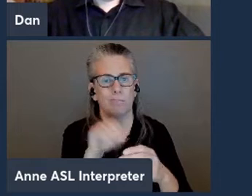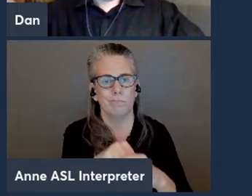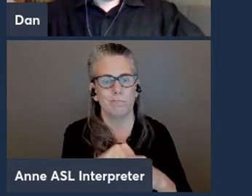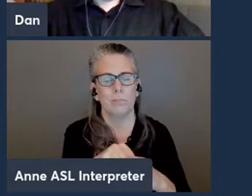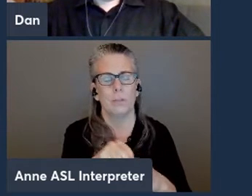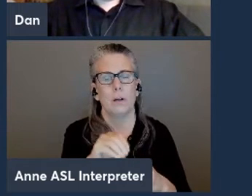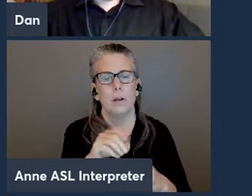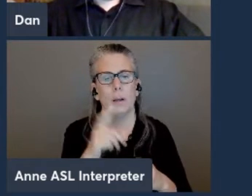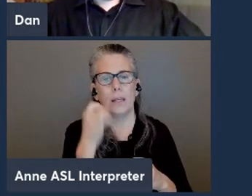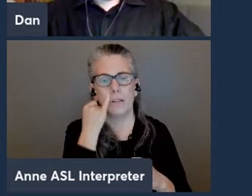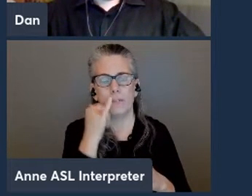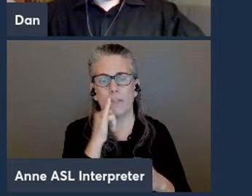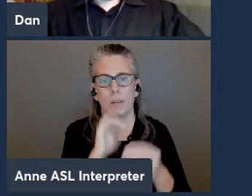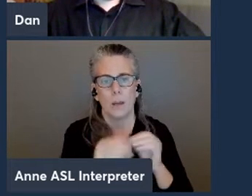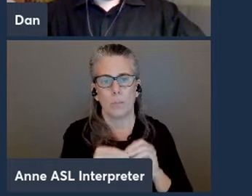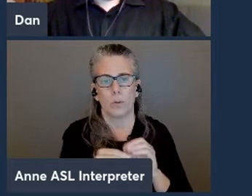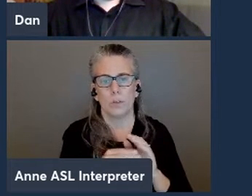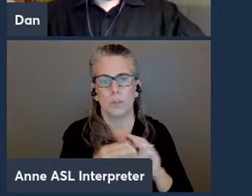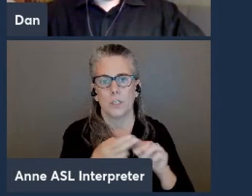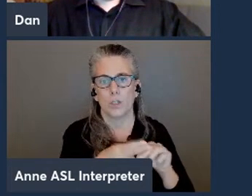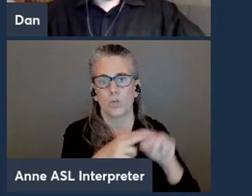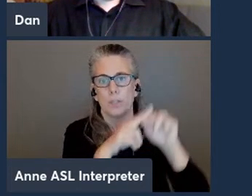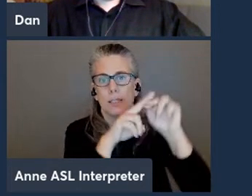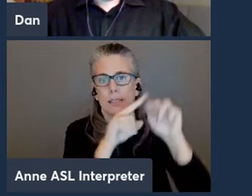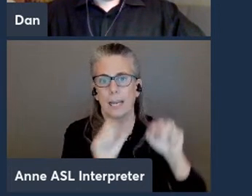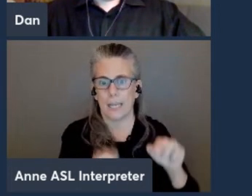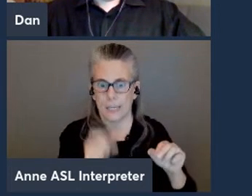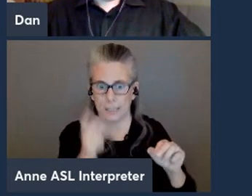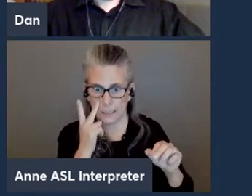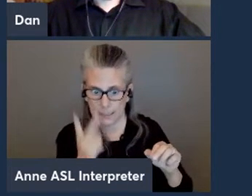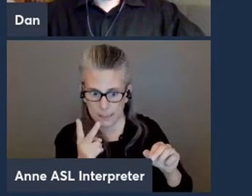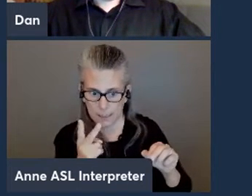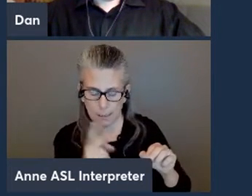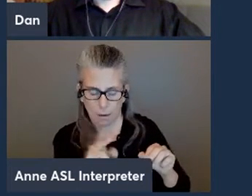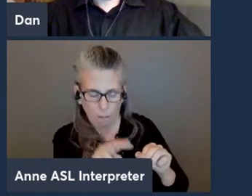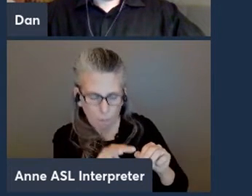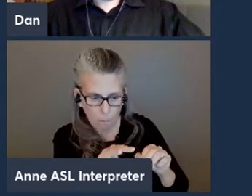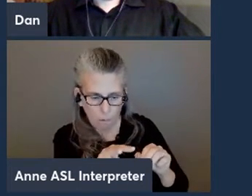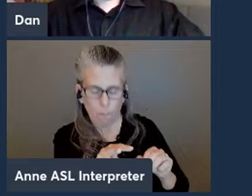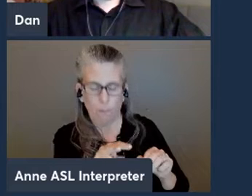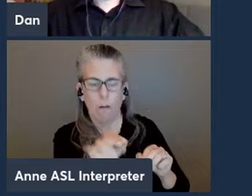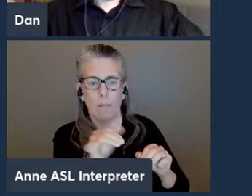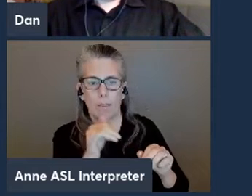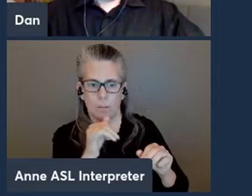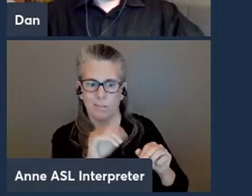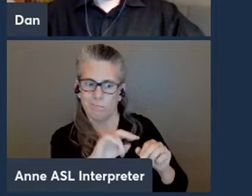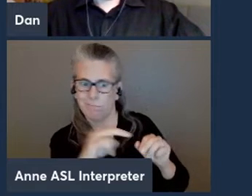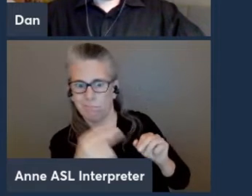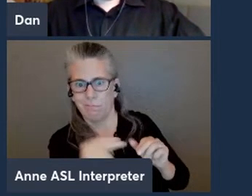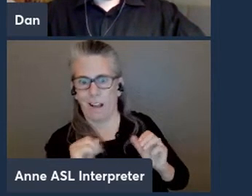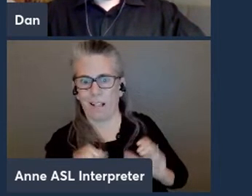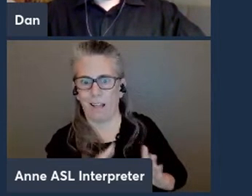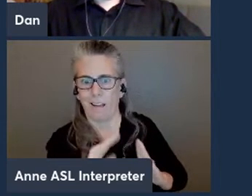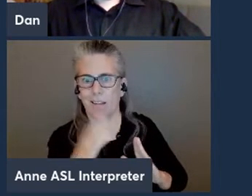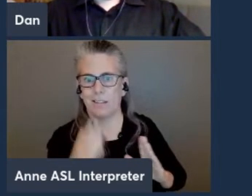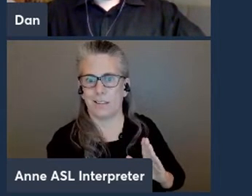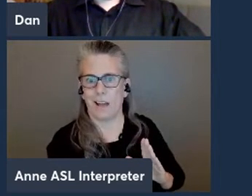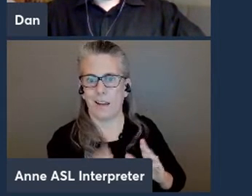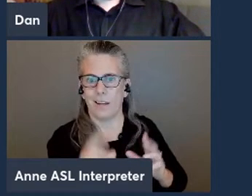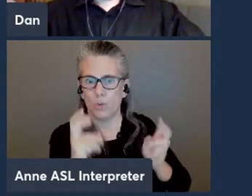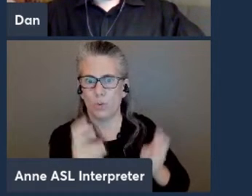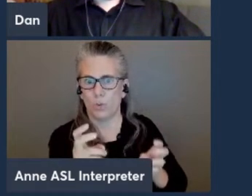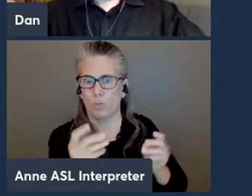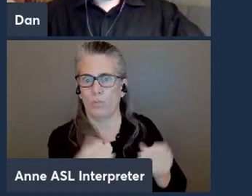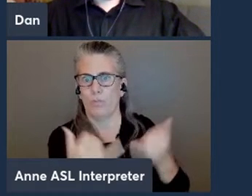the error rate goes up, I'm actually able to understand that there's a client-side issue. Yeah. Okay.